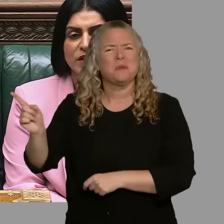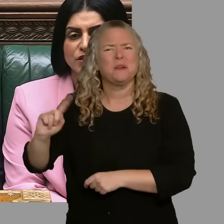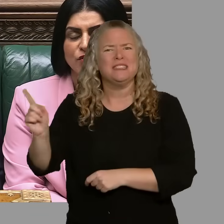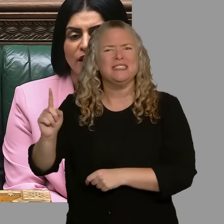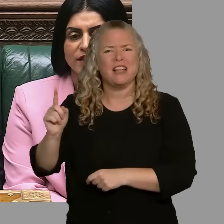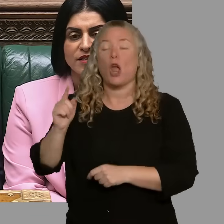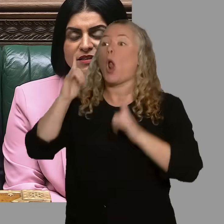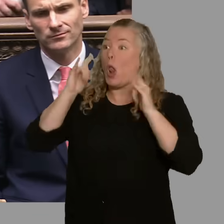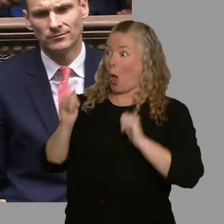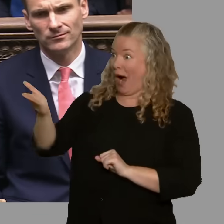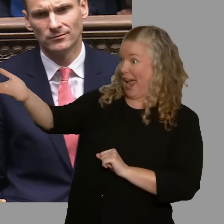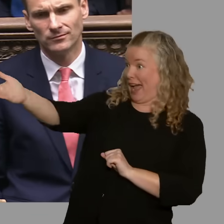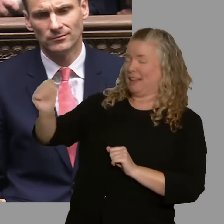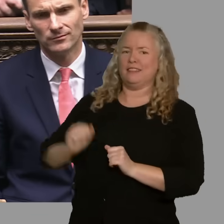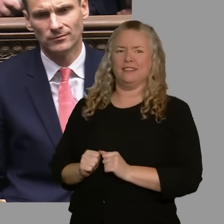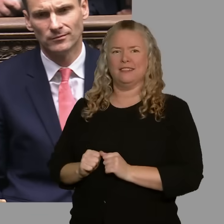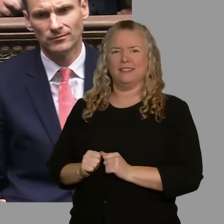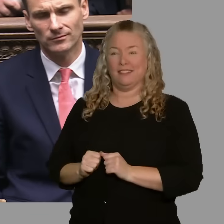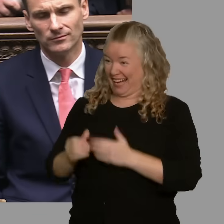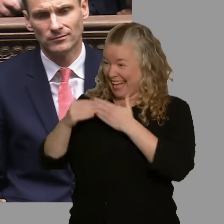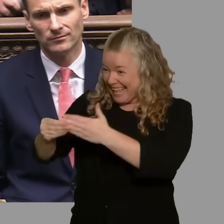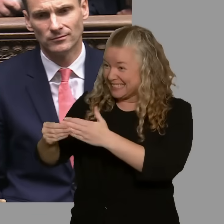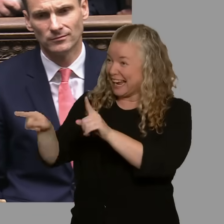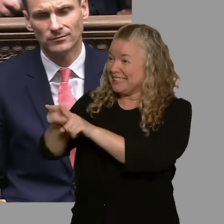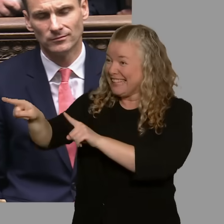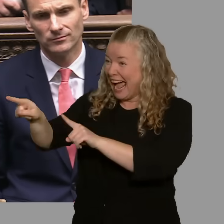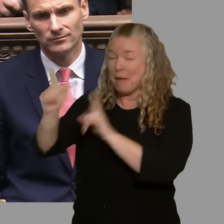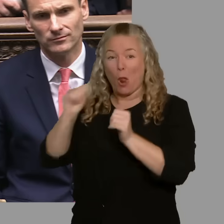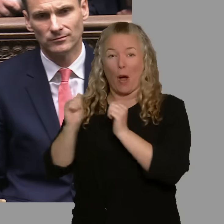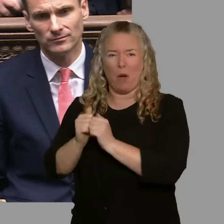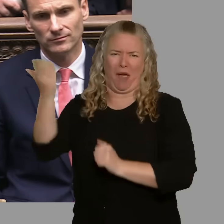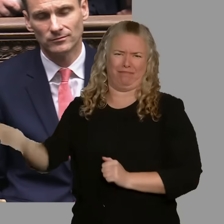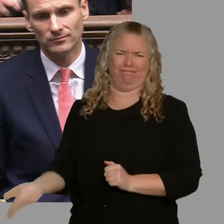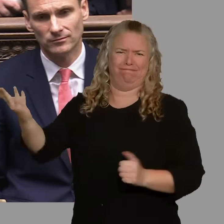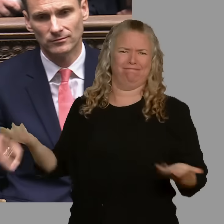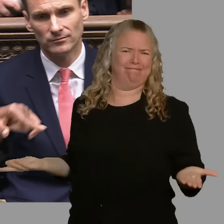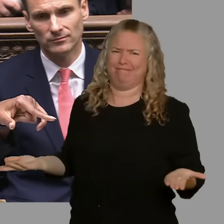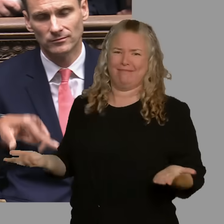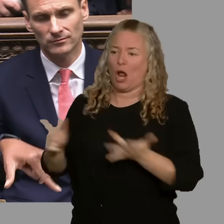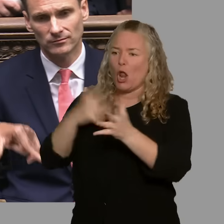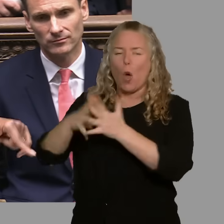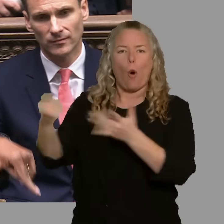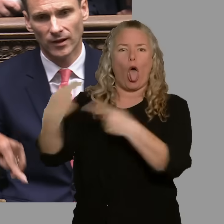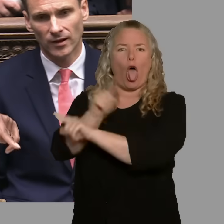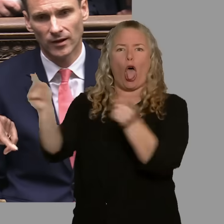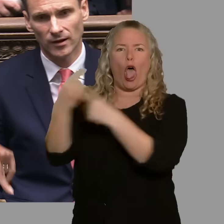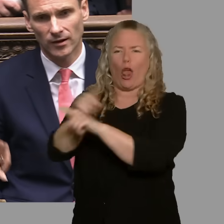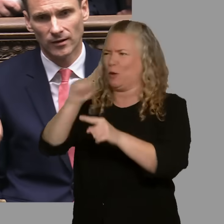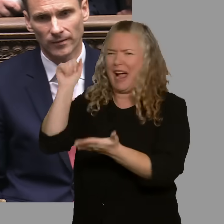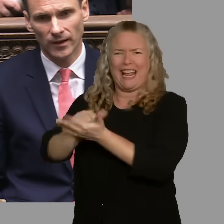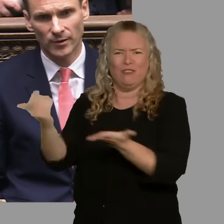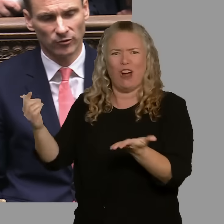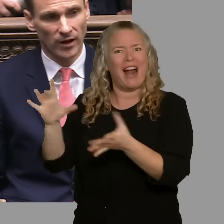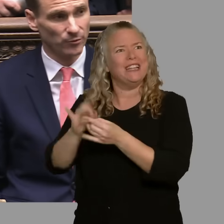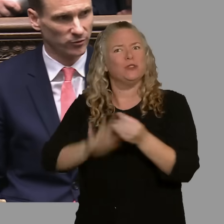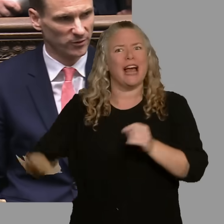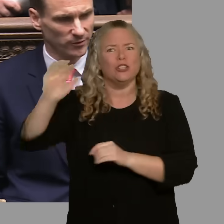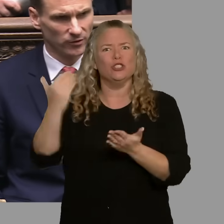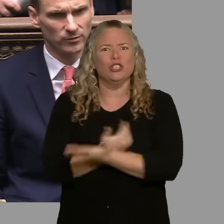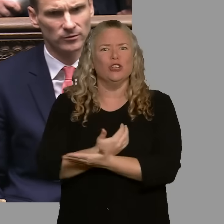He keeps going to the CPS. The CPS have said that they are satisfied that they were right to charge in August